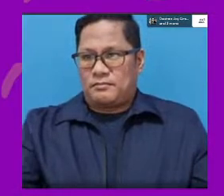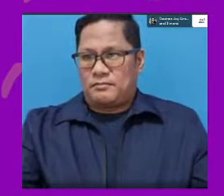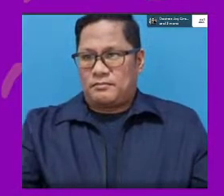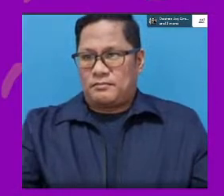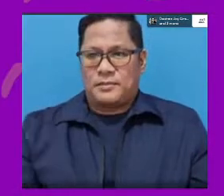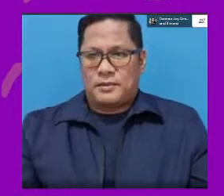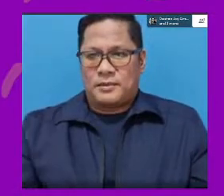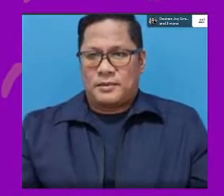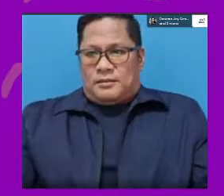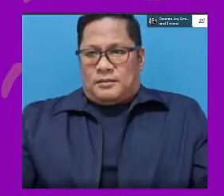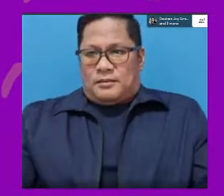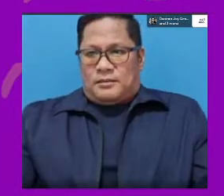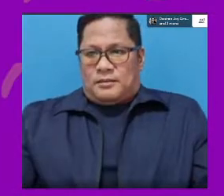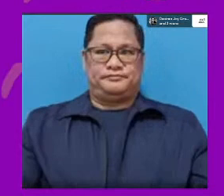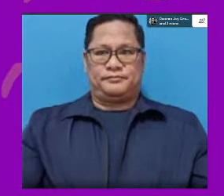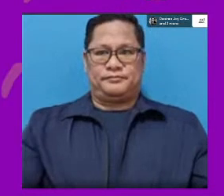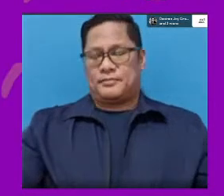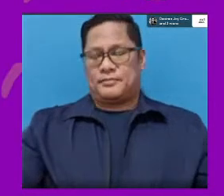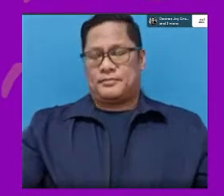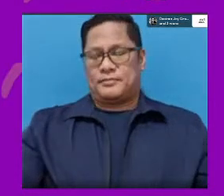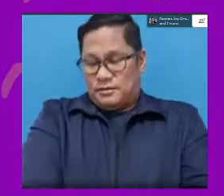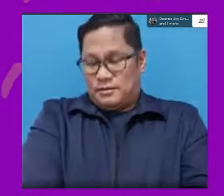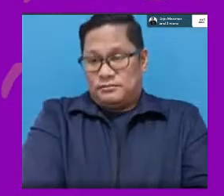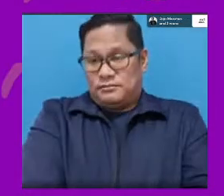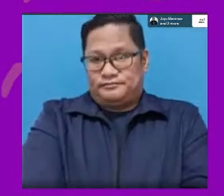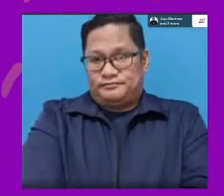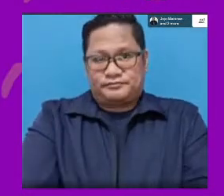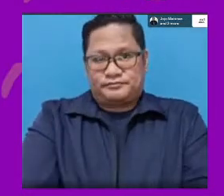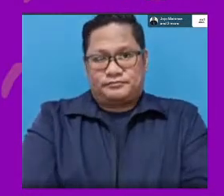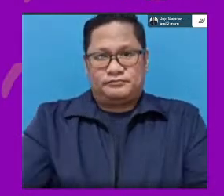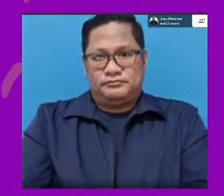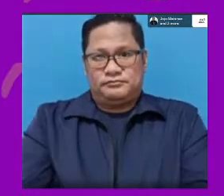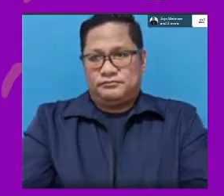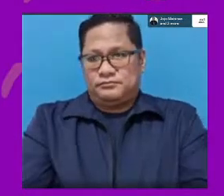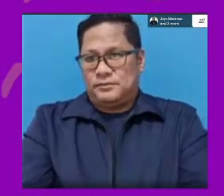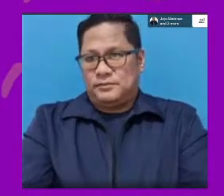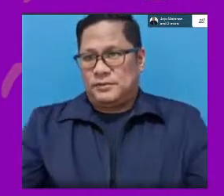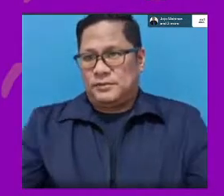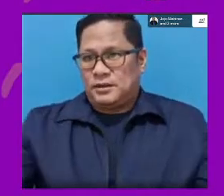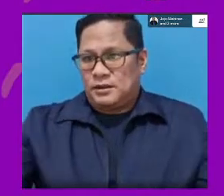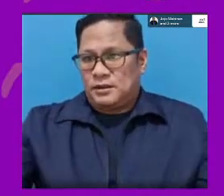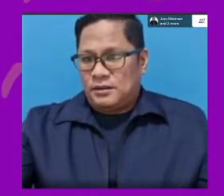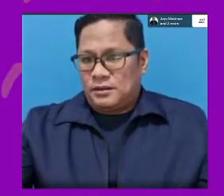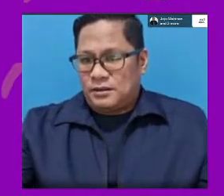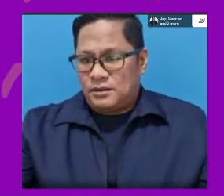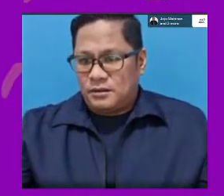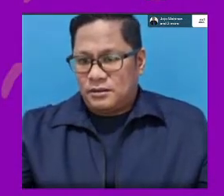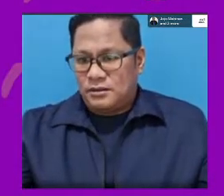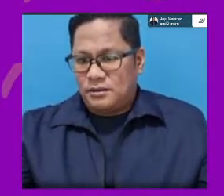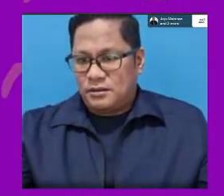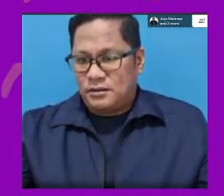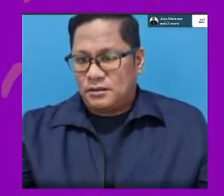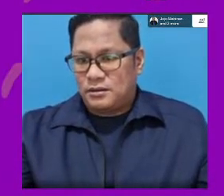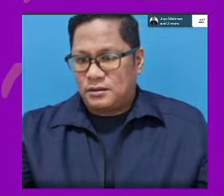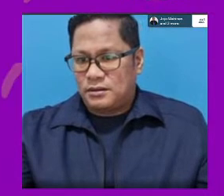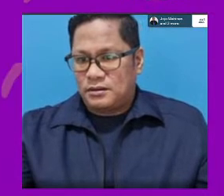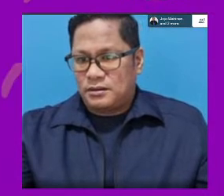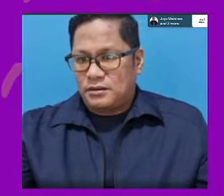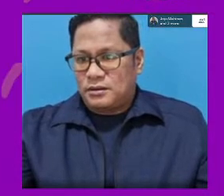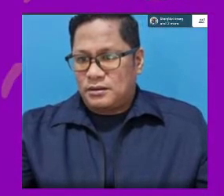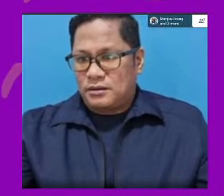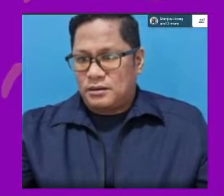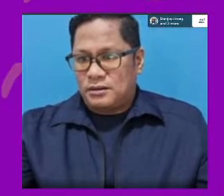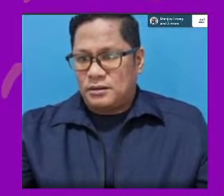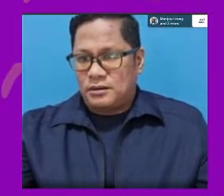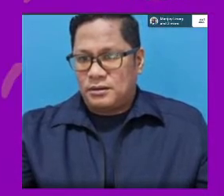domestic violence, especially this time of pandemic. Thank you, USAID, for supporting this advocacy. Here,